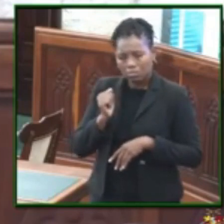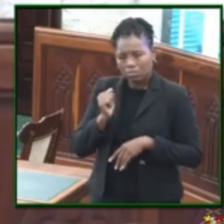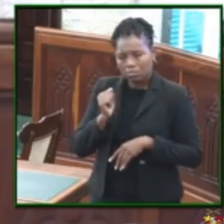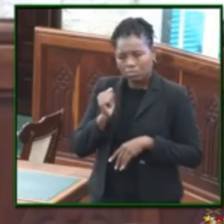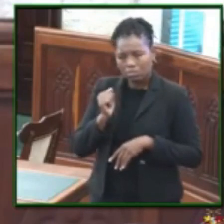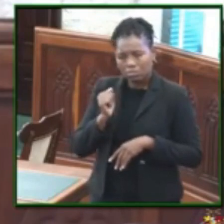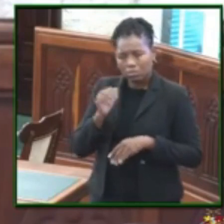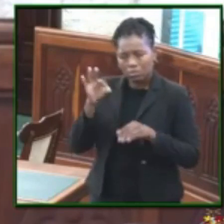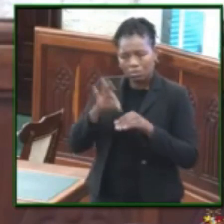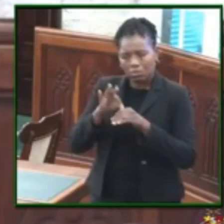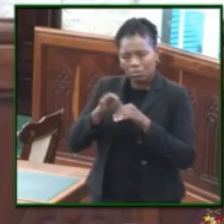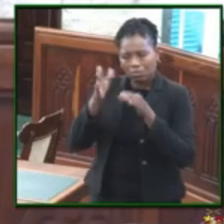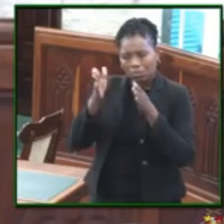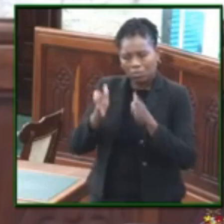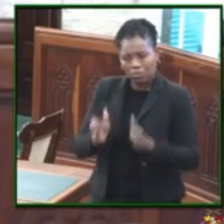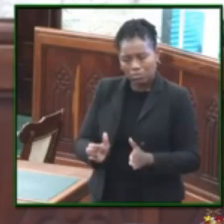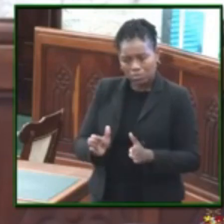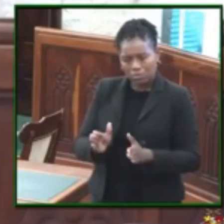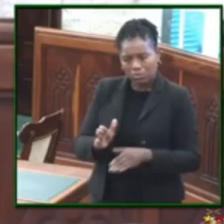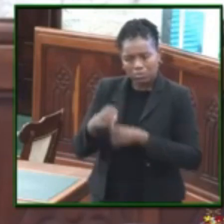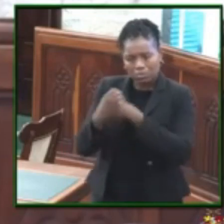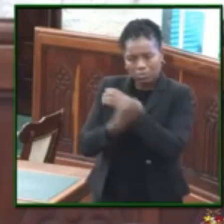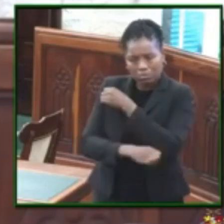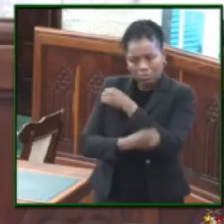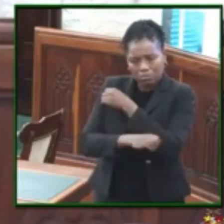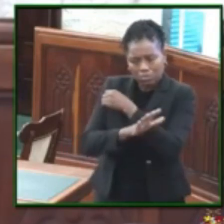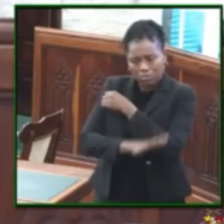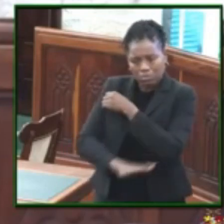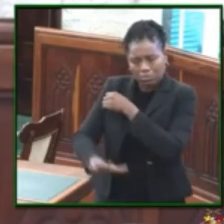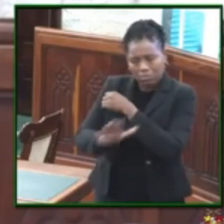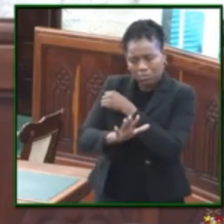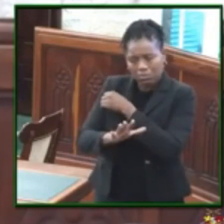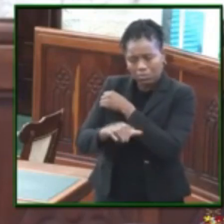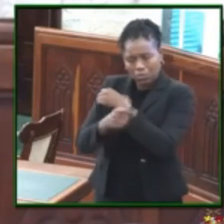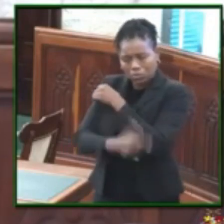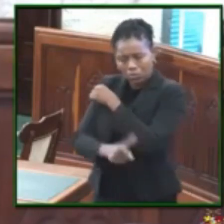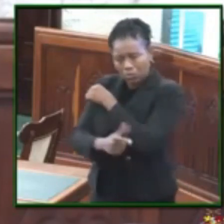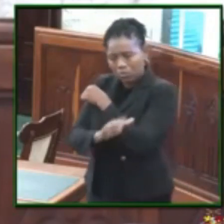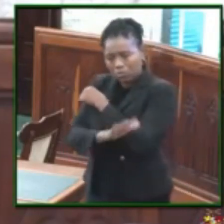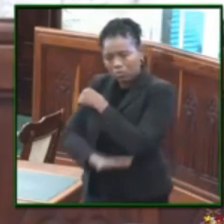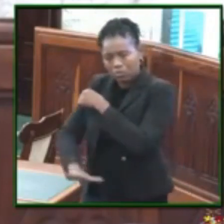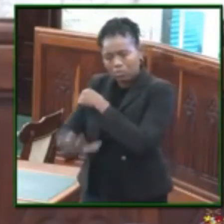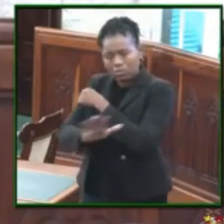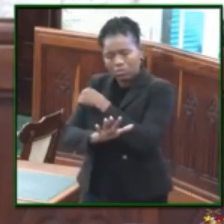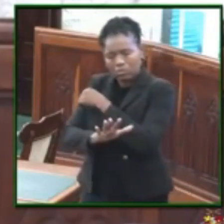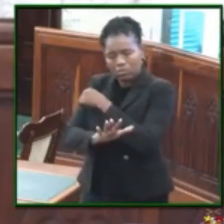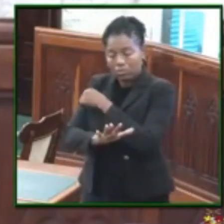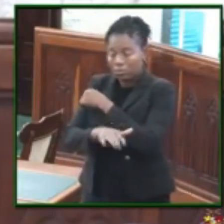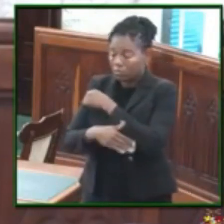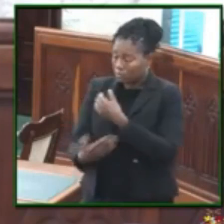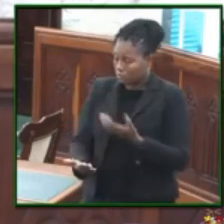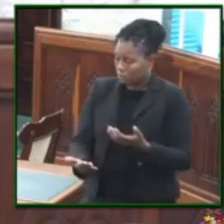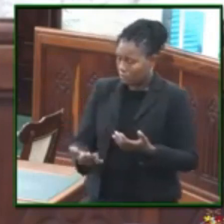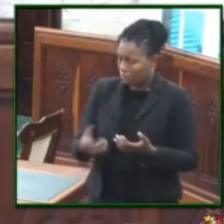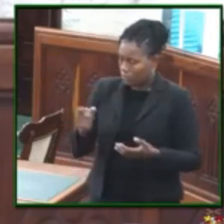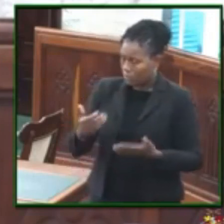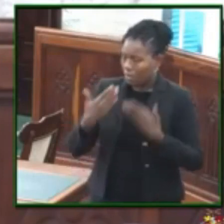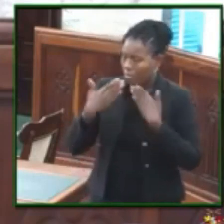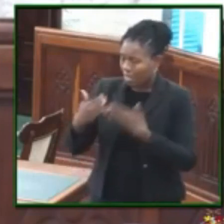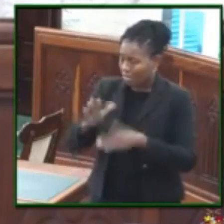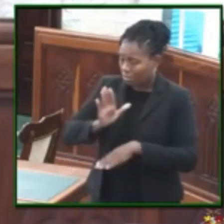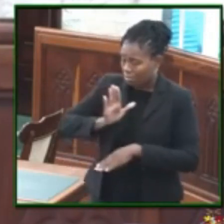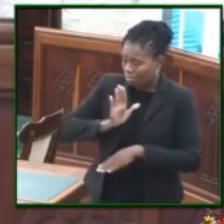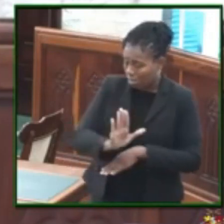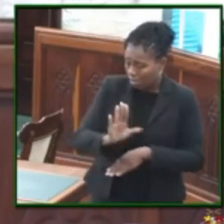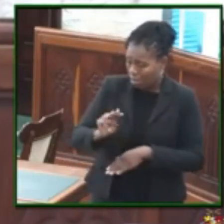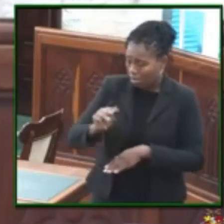the constituents of St. Peter and St. Lucy be thanking their